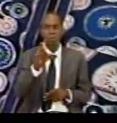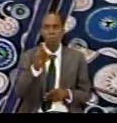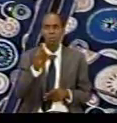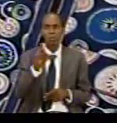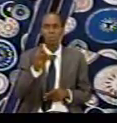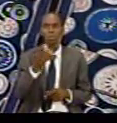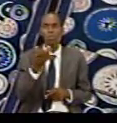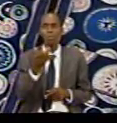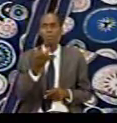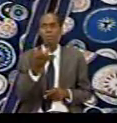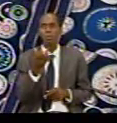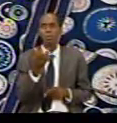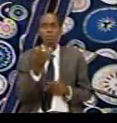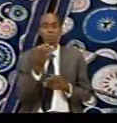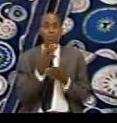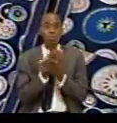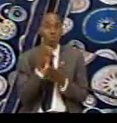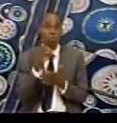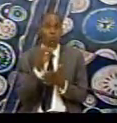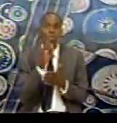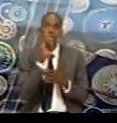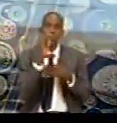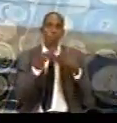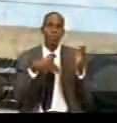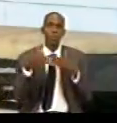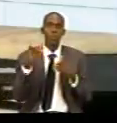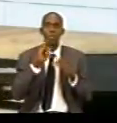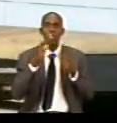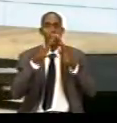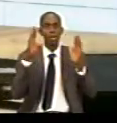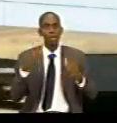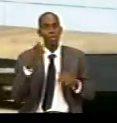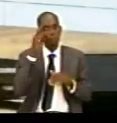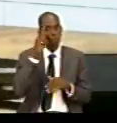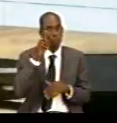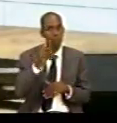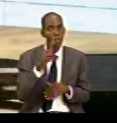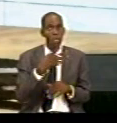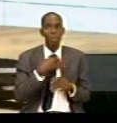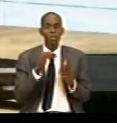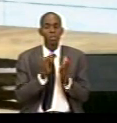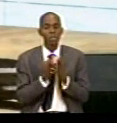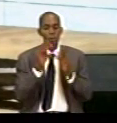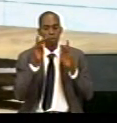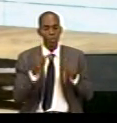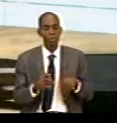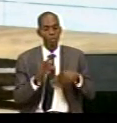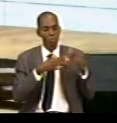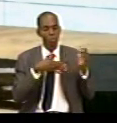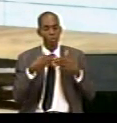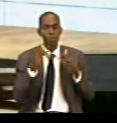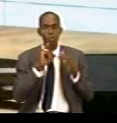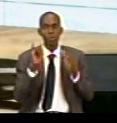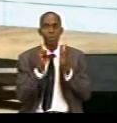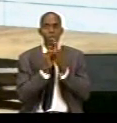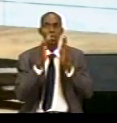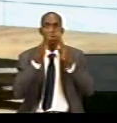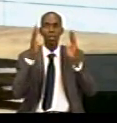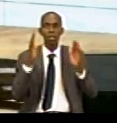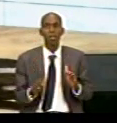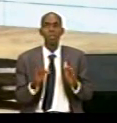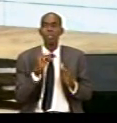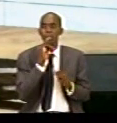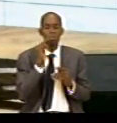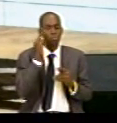Somebody is building a house for you. And that person building that house for you is thinking about